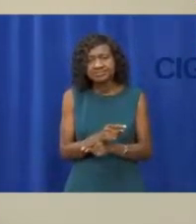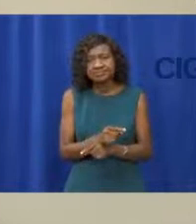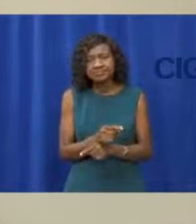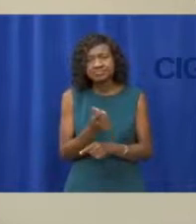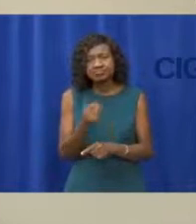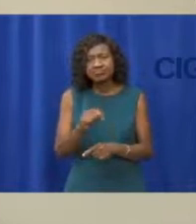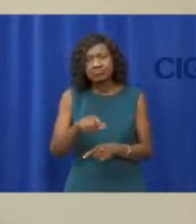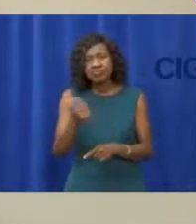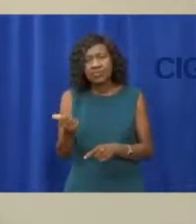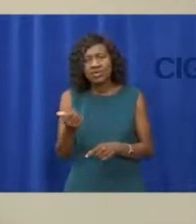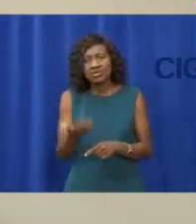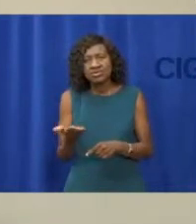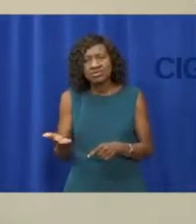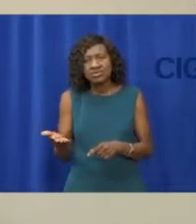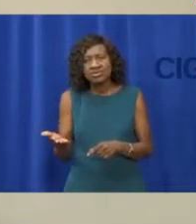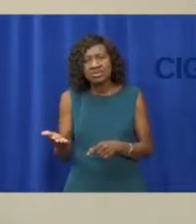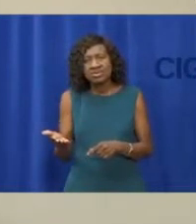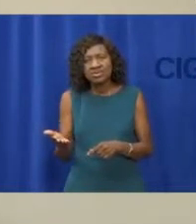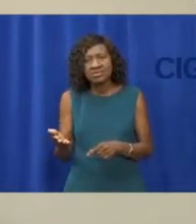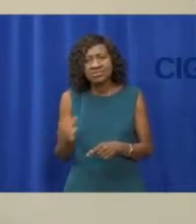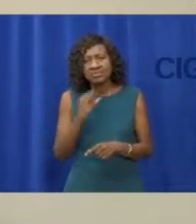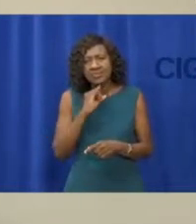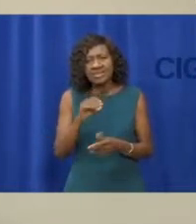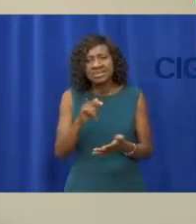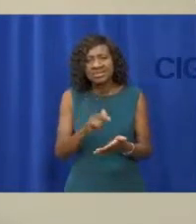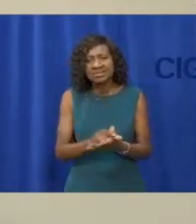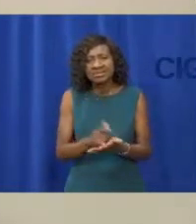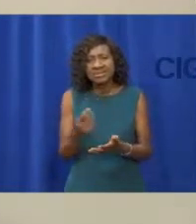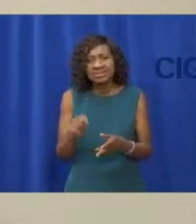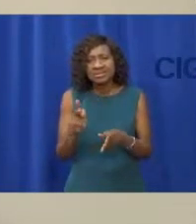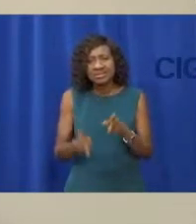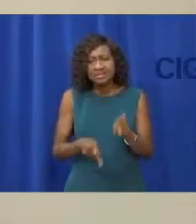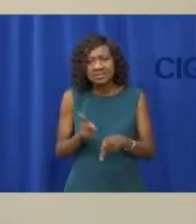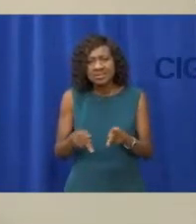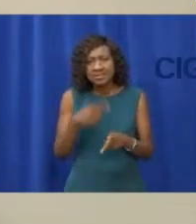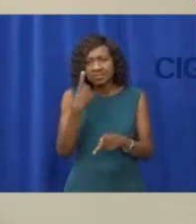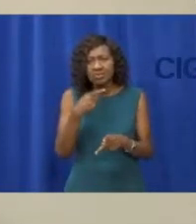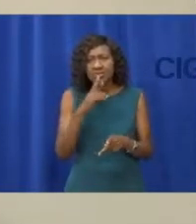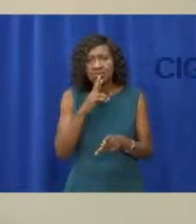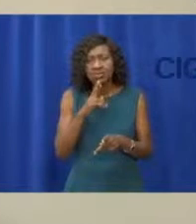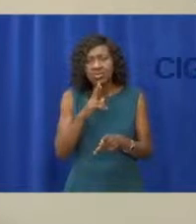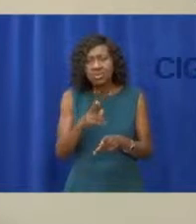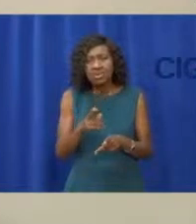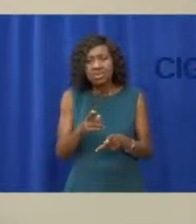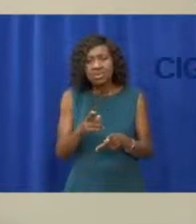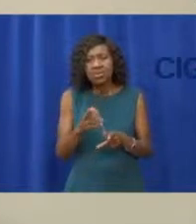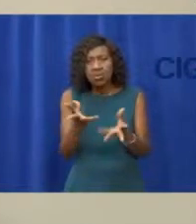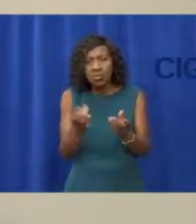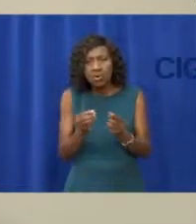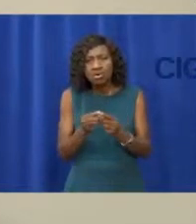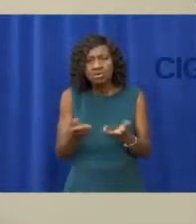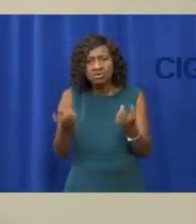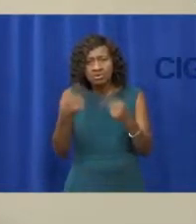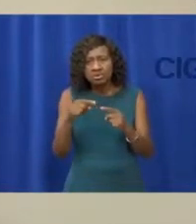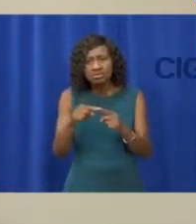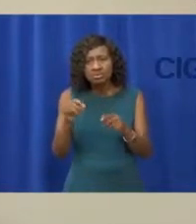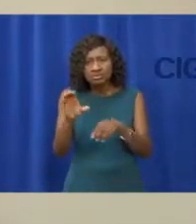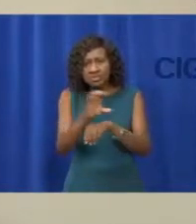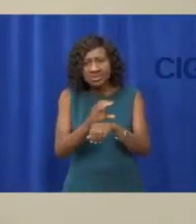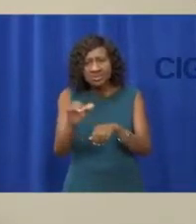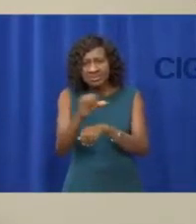The other point I want to make is that the persons who are seeking to come to Cayman are all either